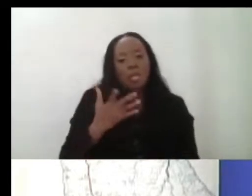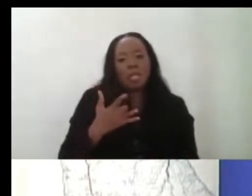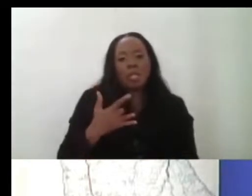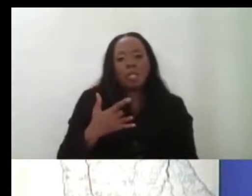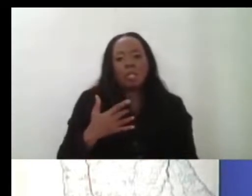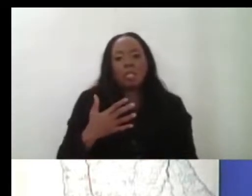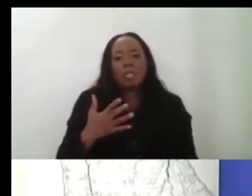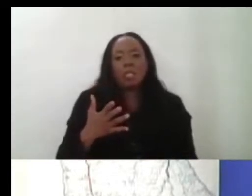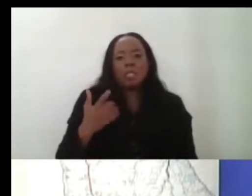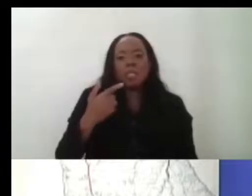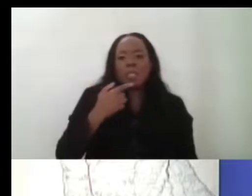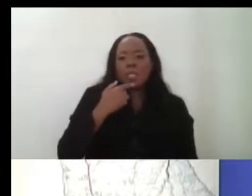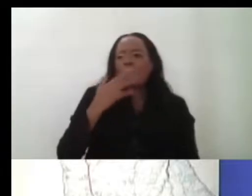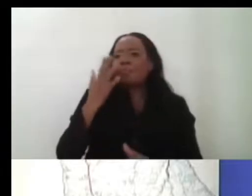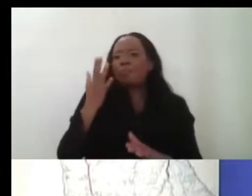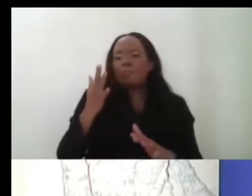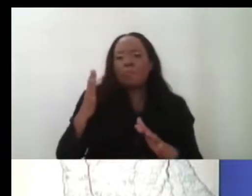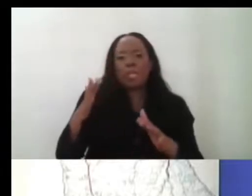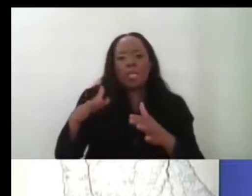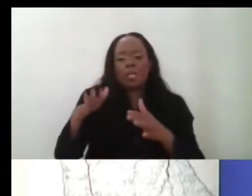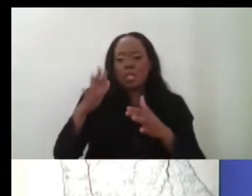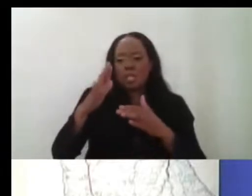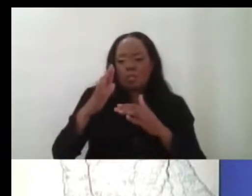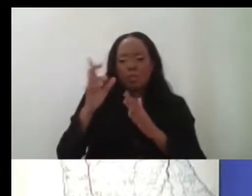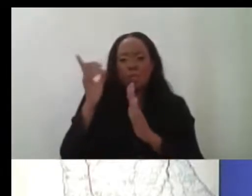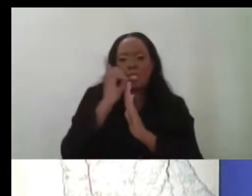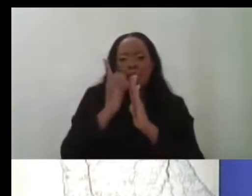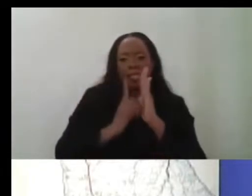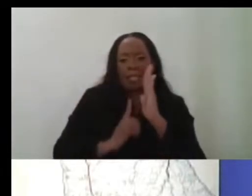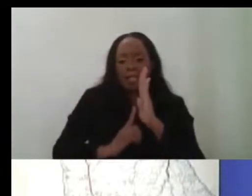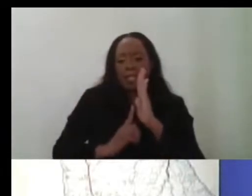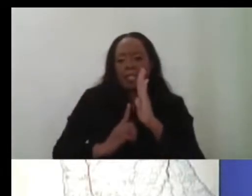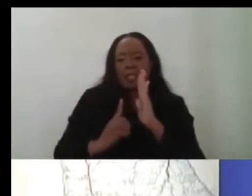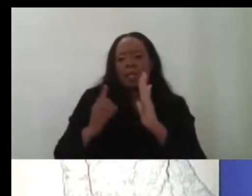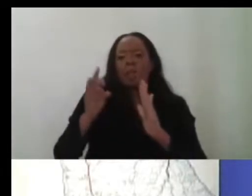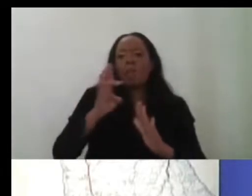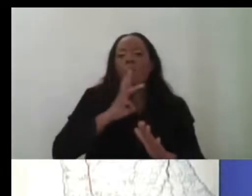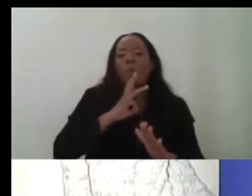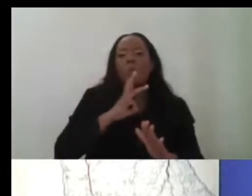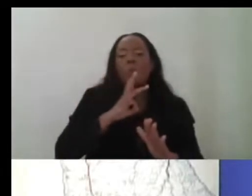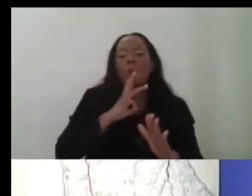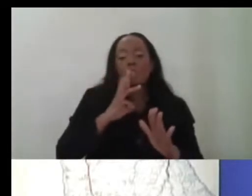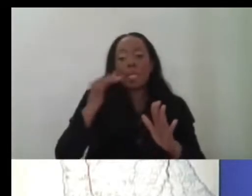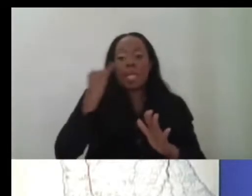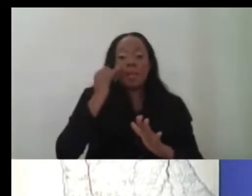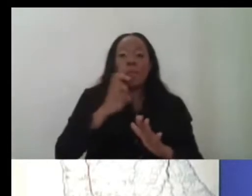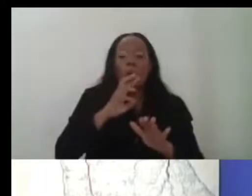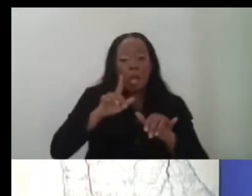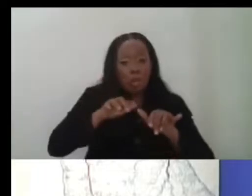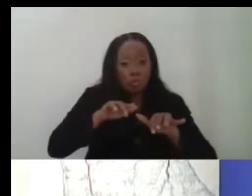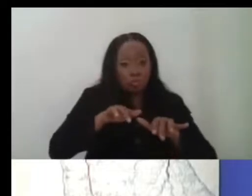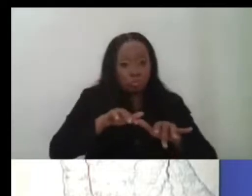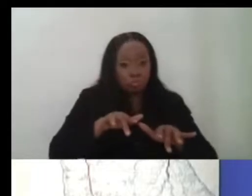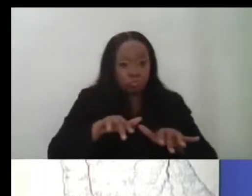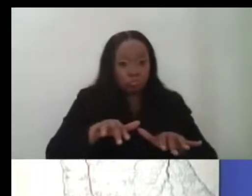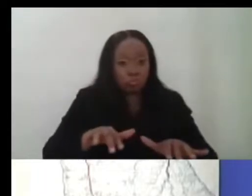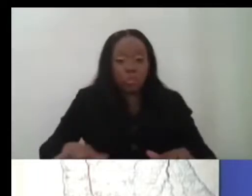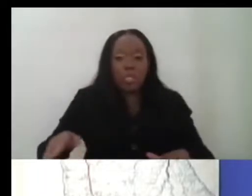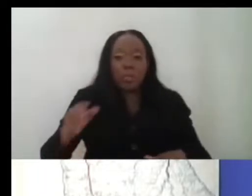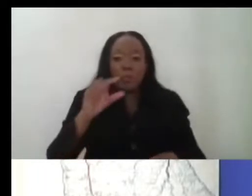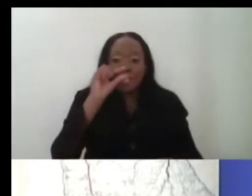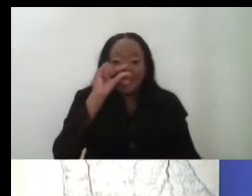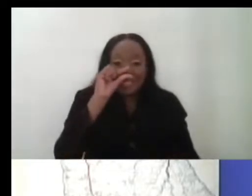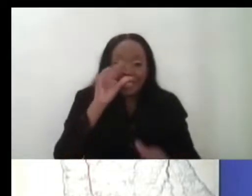they didn't block it off. It was designed to actually allow water to pass through and cause minimal damage. I understand that the persons who are building